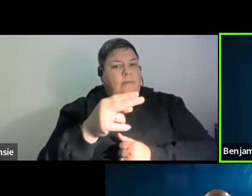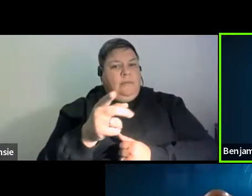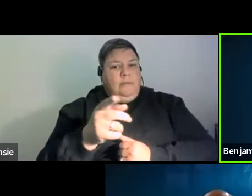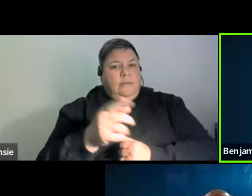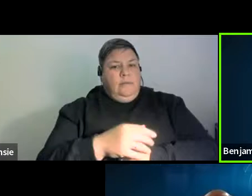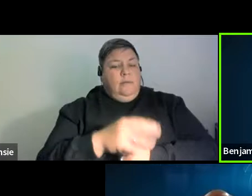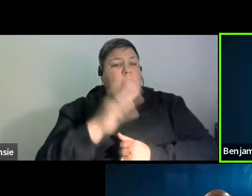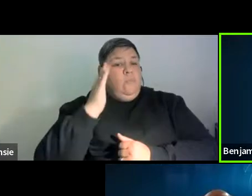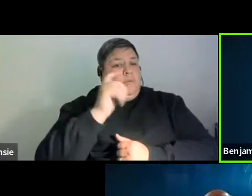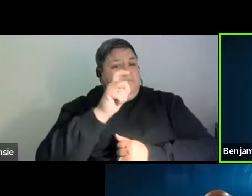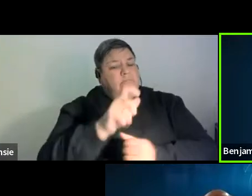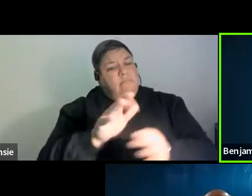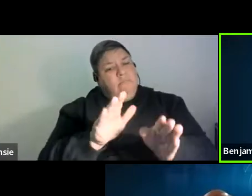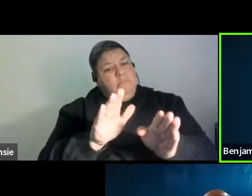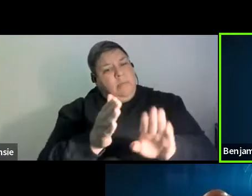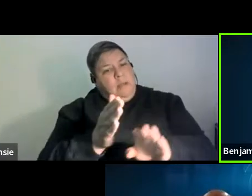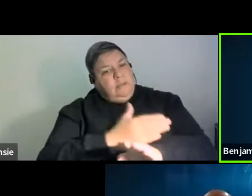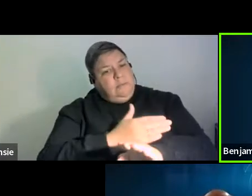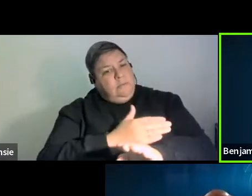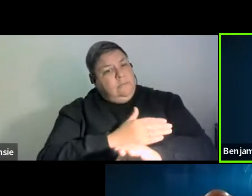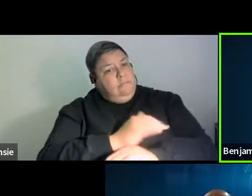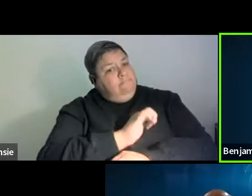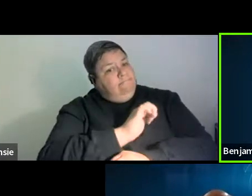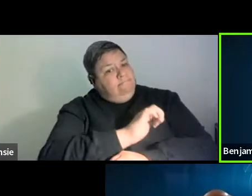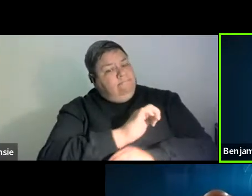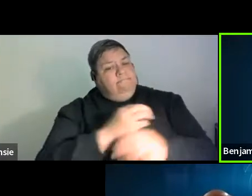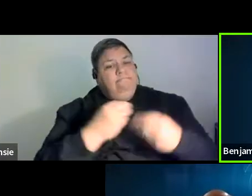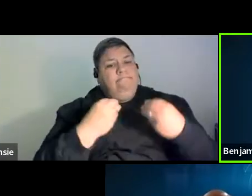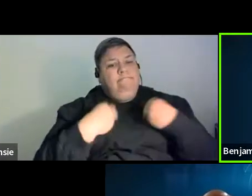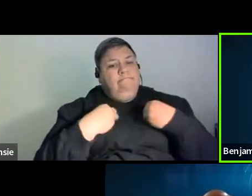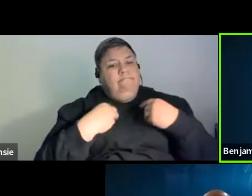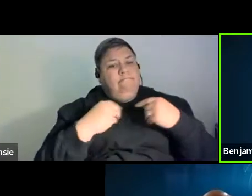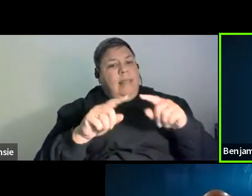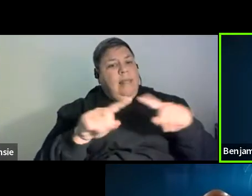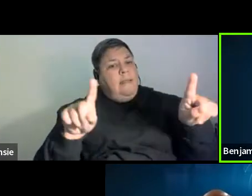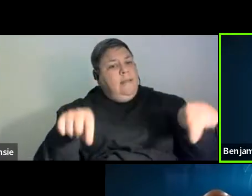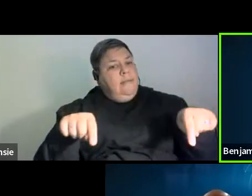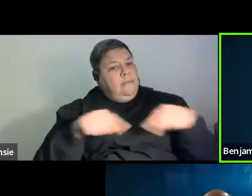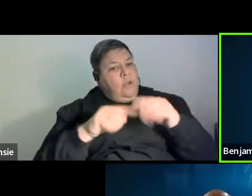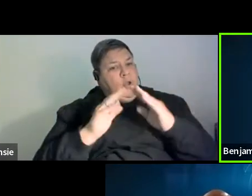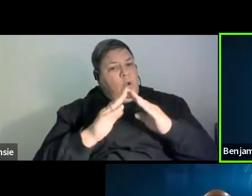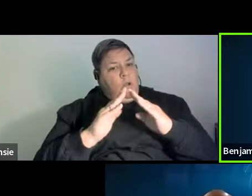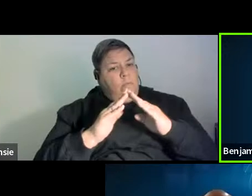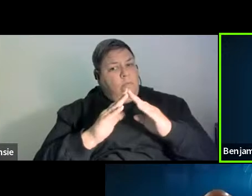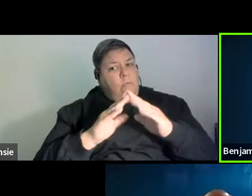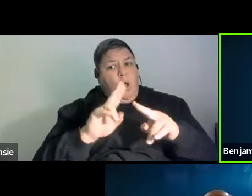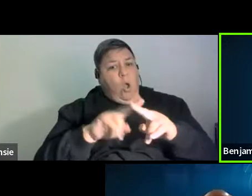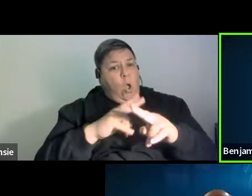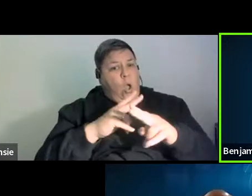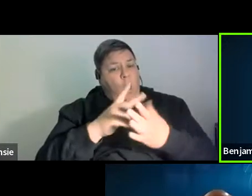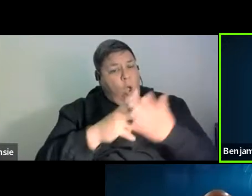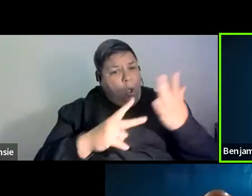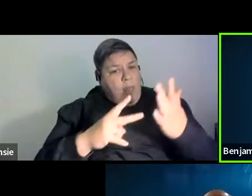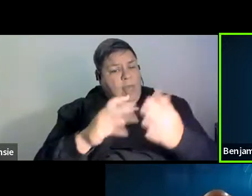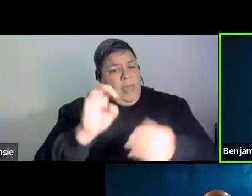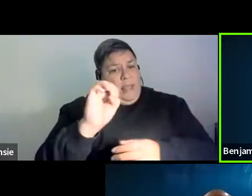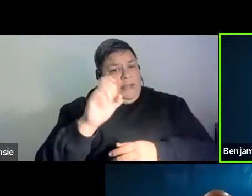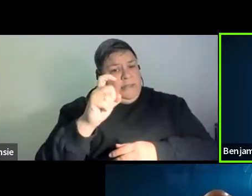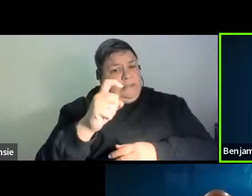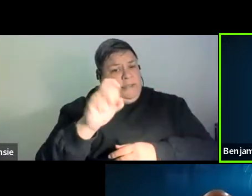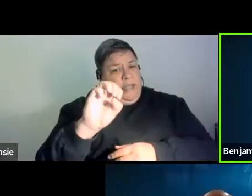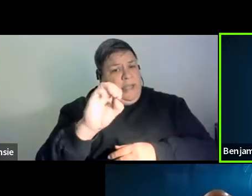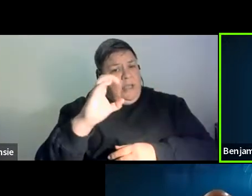deceased who can be the registered representative, or may the agent of the executor be appointed as the registered